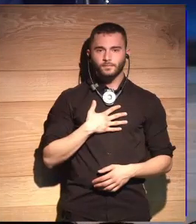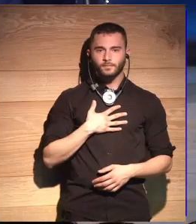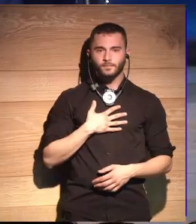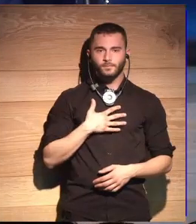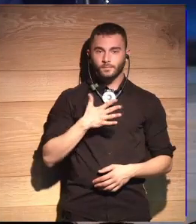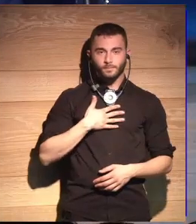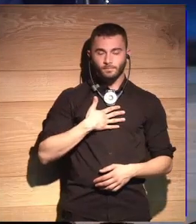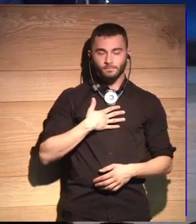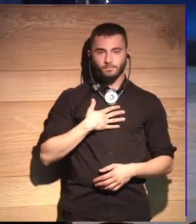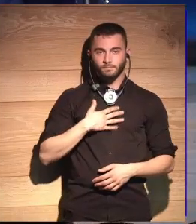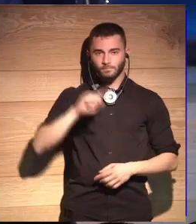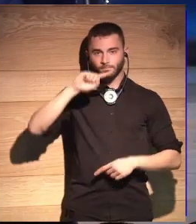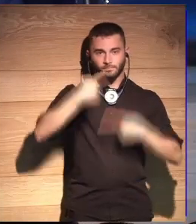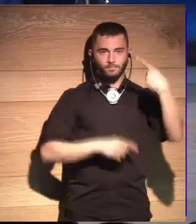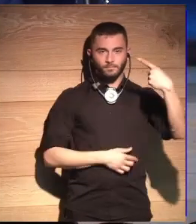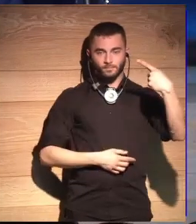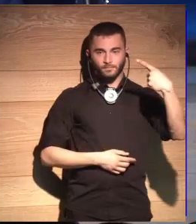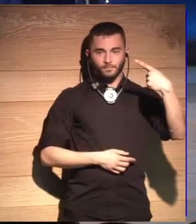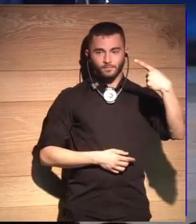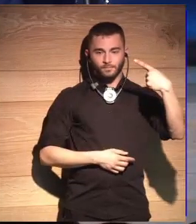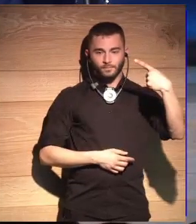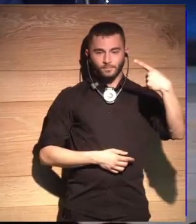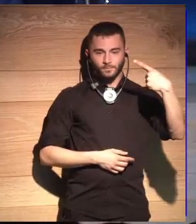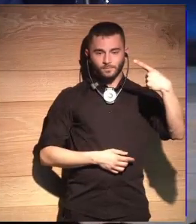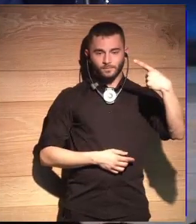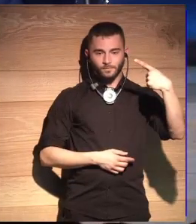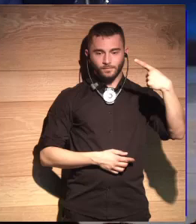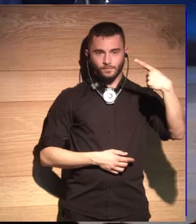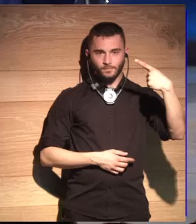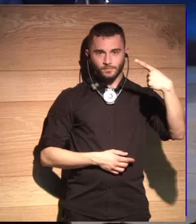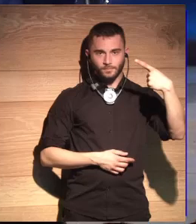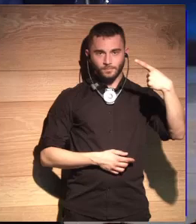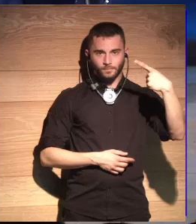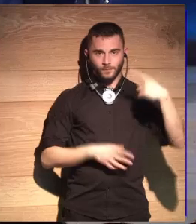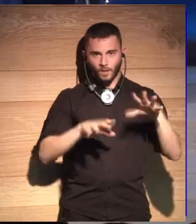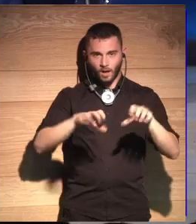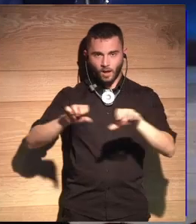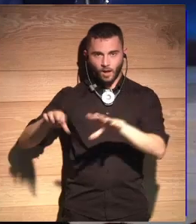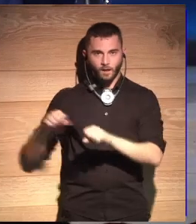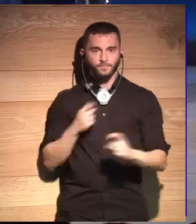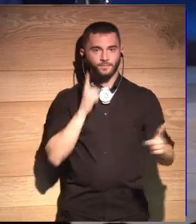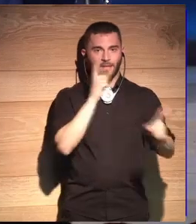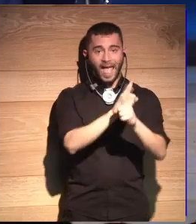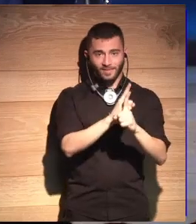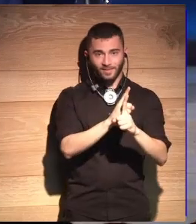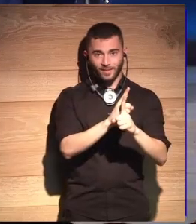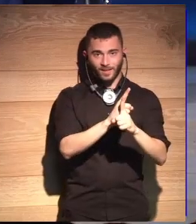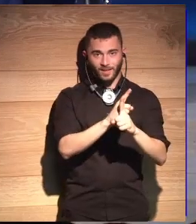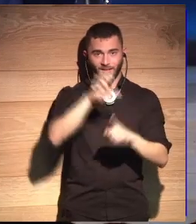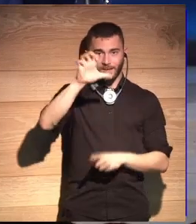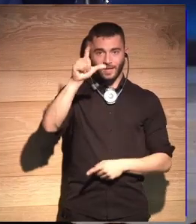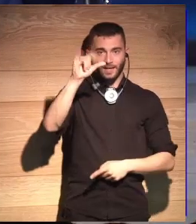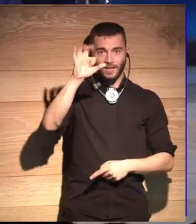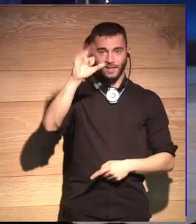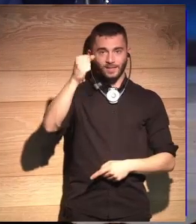question of antitrust in relation to these tech giants is obviously still it's a more live one now than it was a while ago. And Elizabeth Warren, if she became president, I